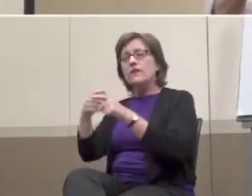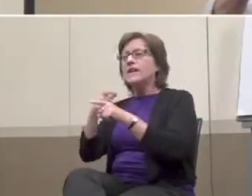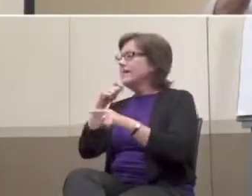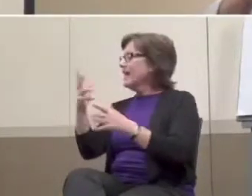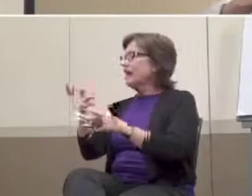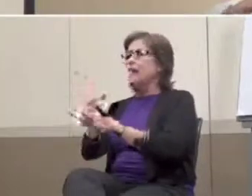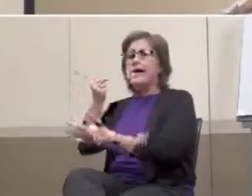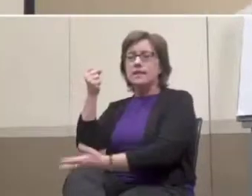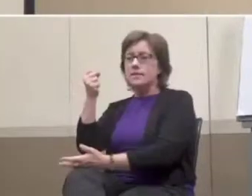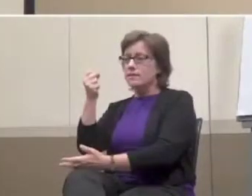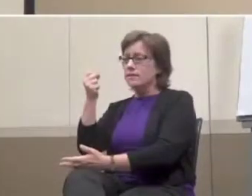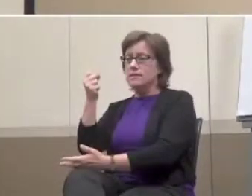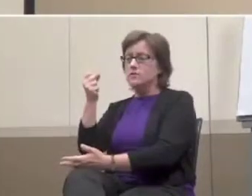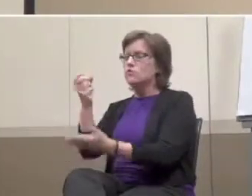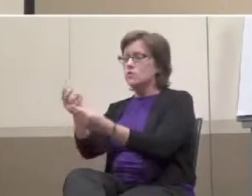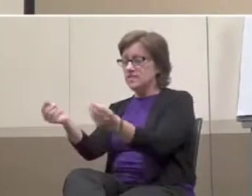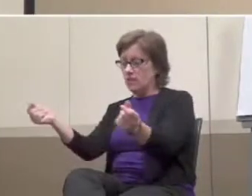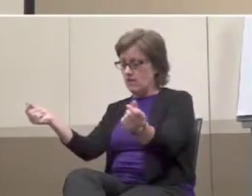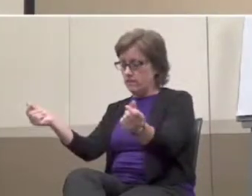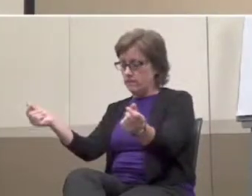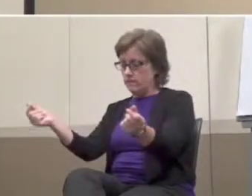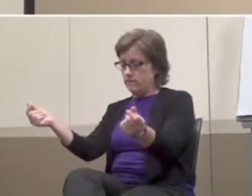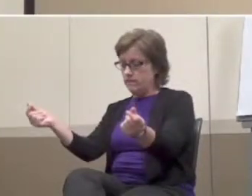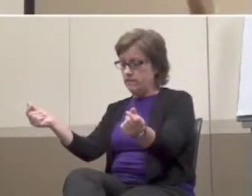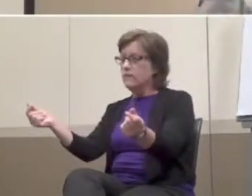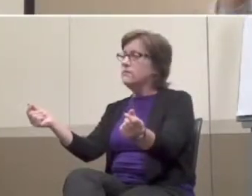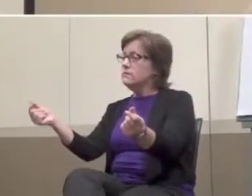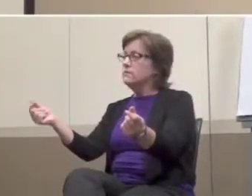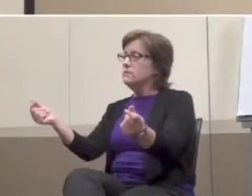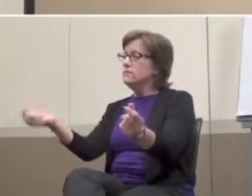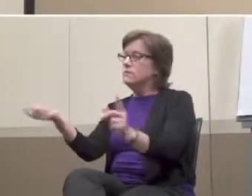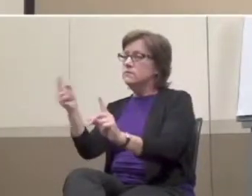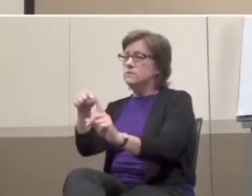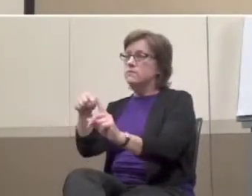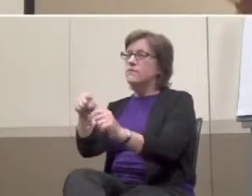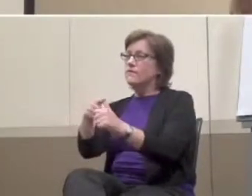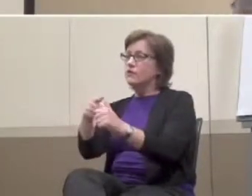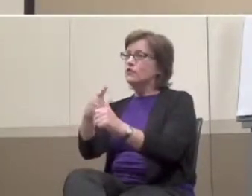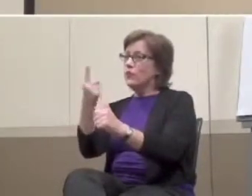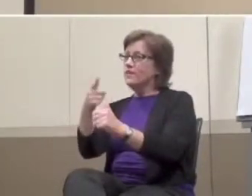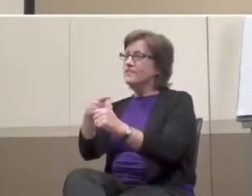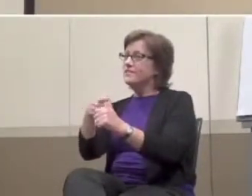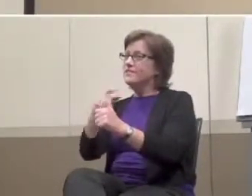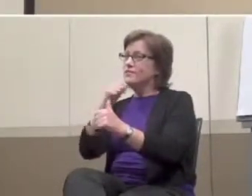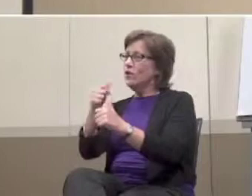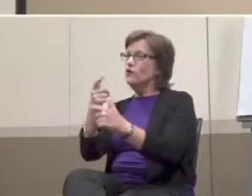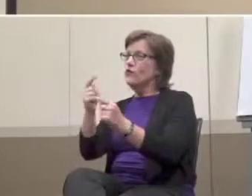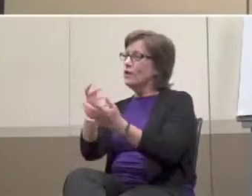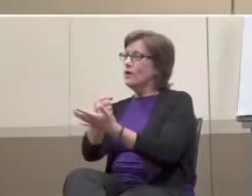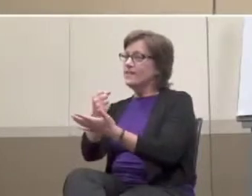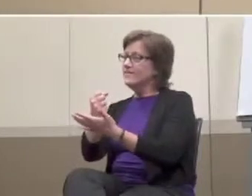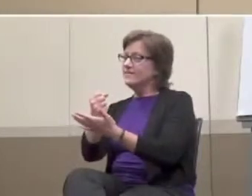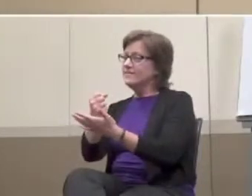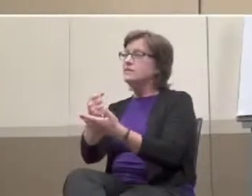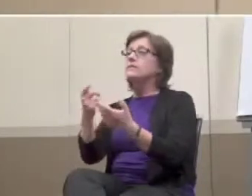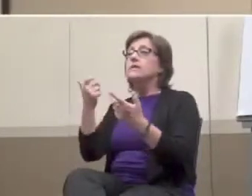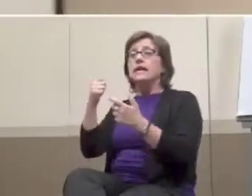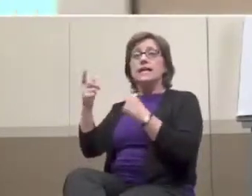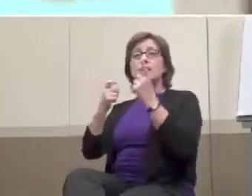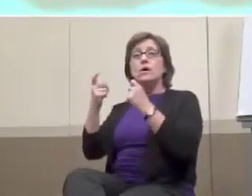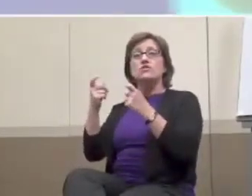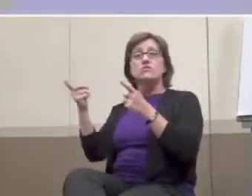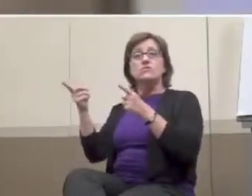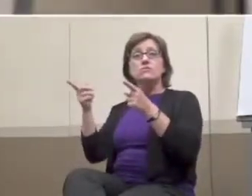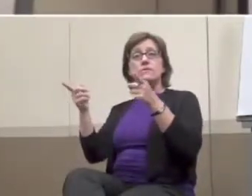to win it, to resolve it. Big key. Everything goes back to that first one. Any questions about this?